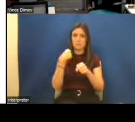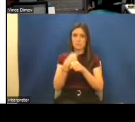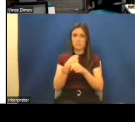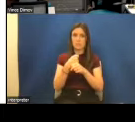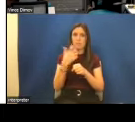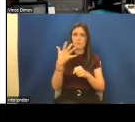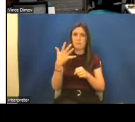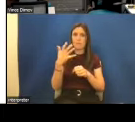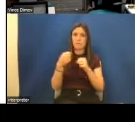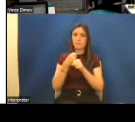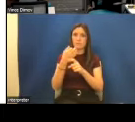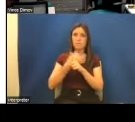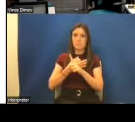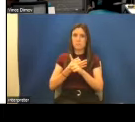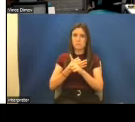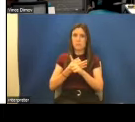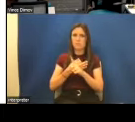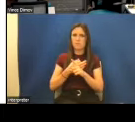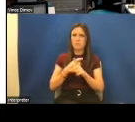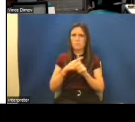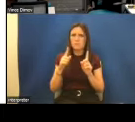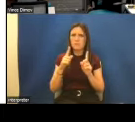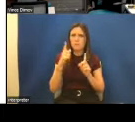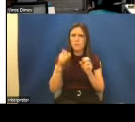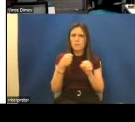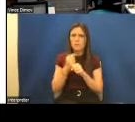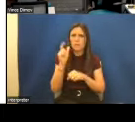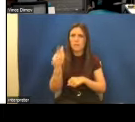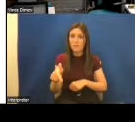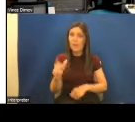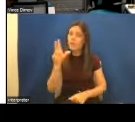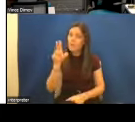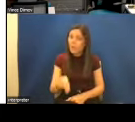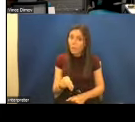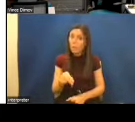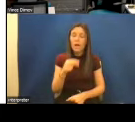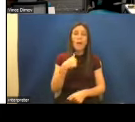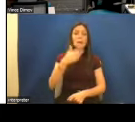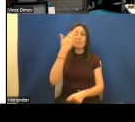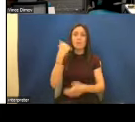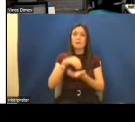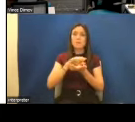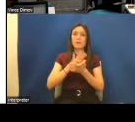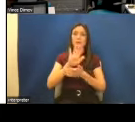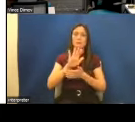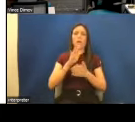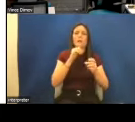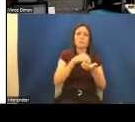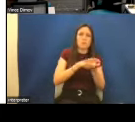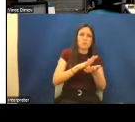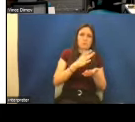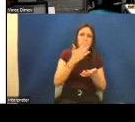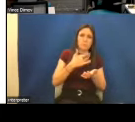5 years, 9 months. But is it really a year later? It's not. I didn't put her date of birth on here just for privacy,